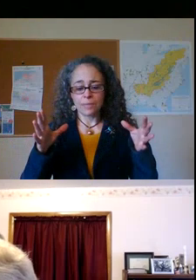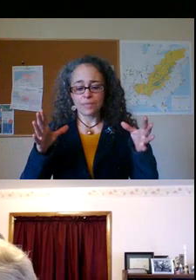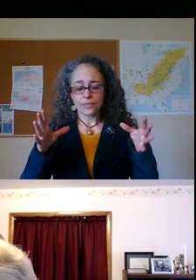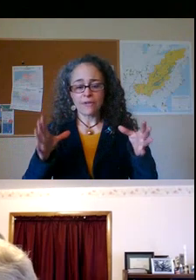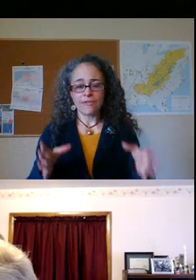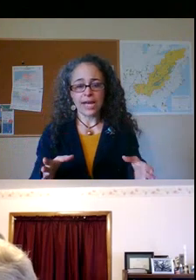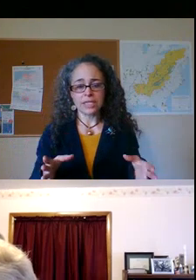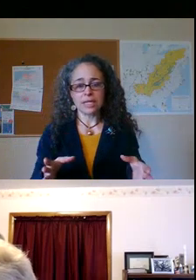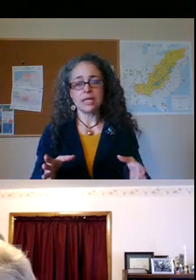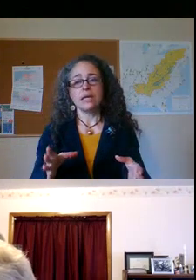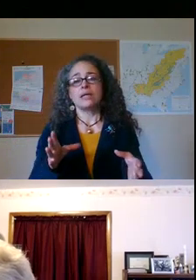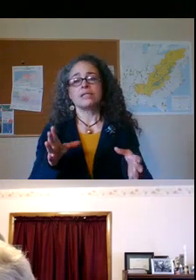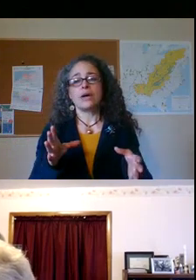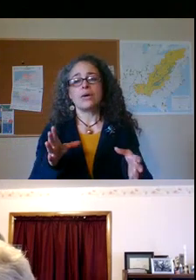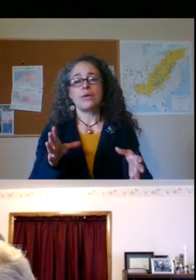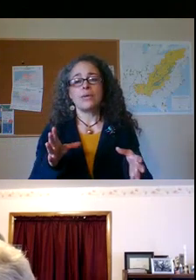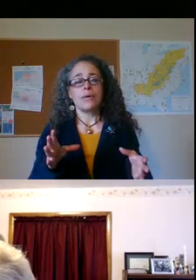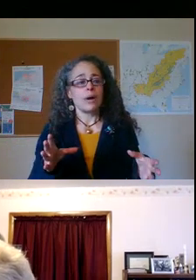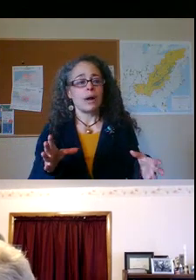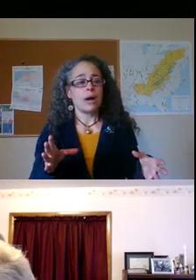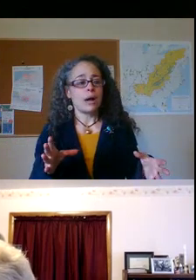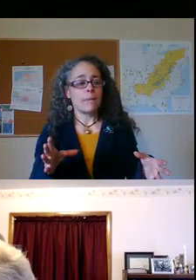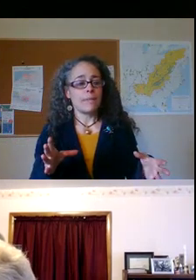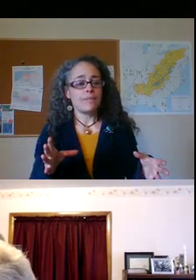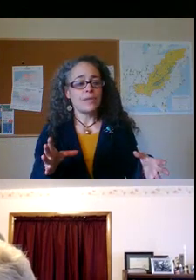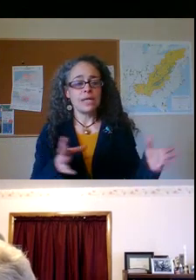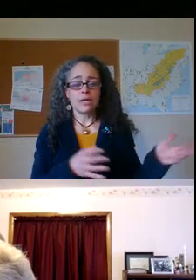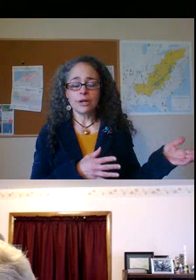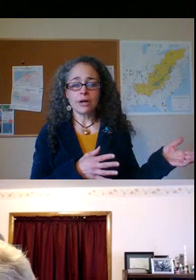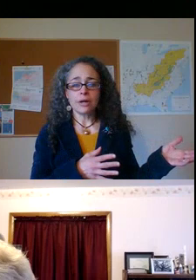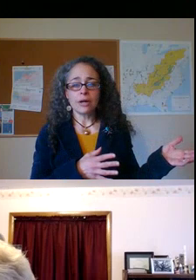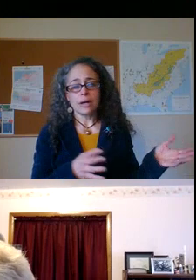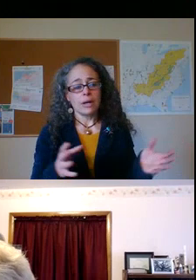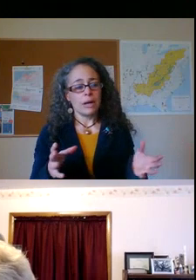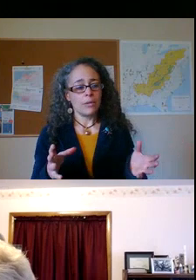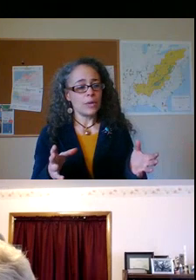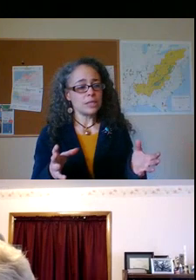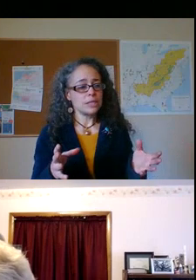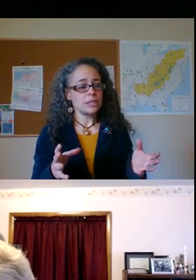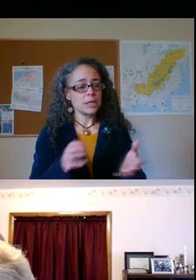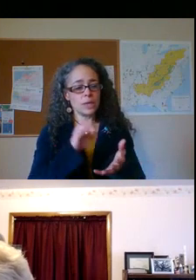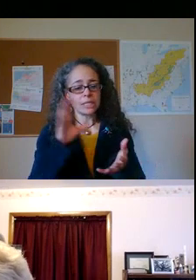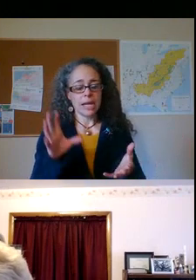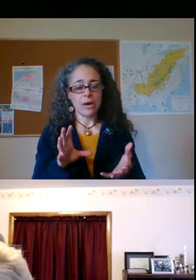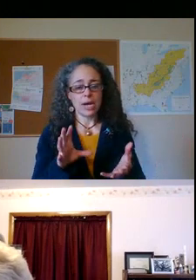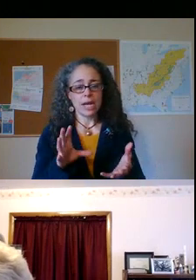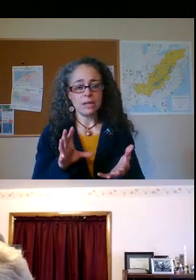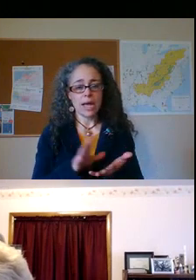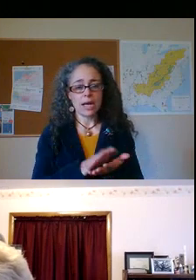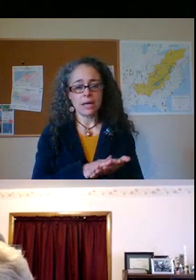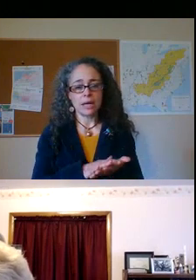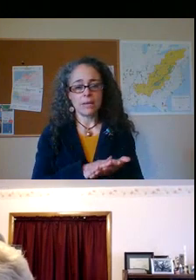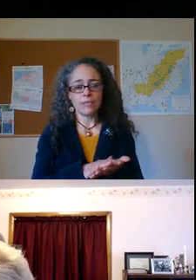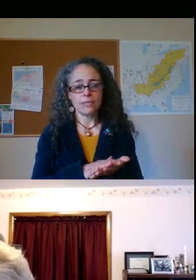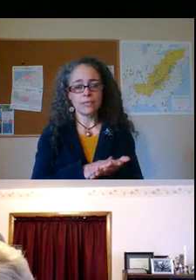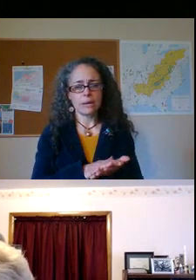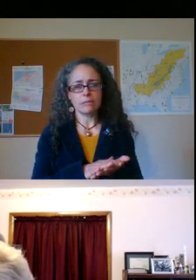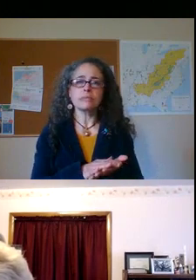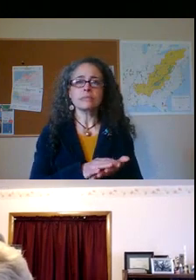adversely affected. So Dunkirk was an area